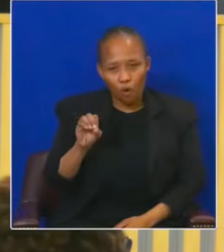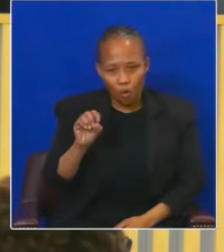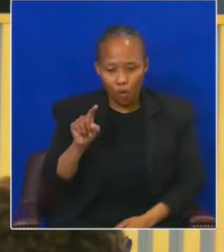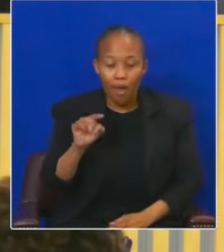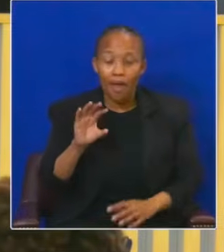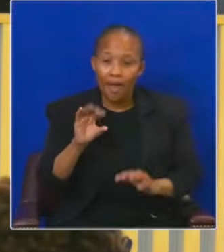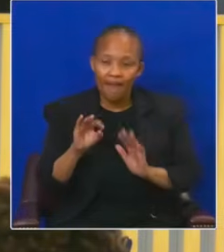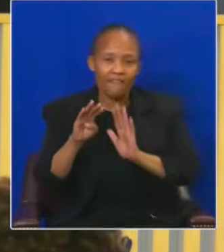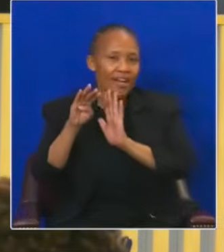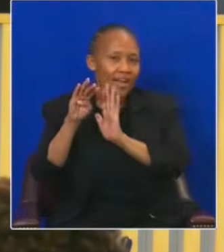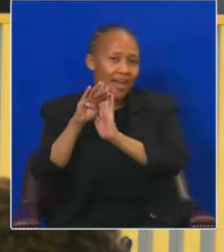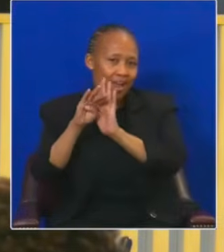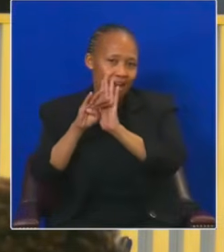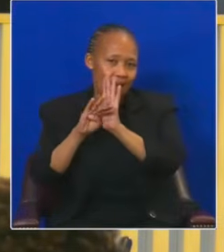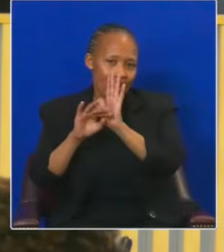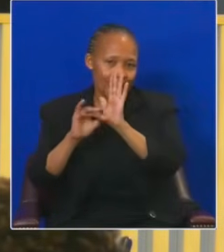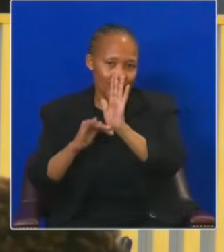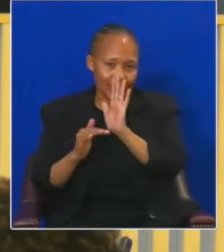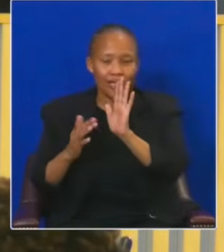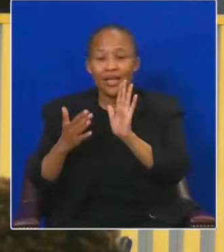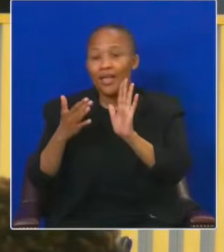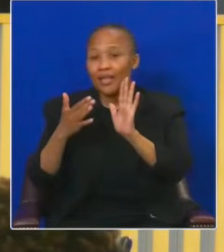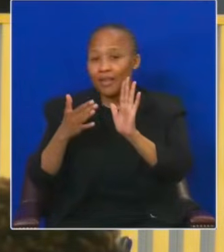firearms control system.